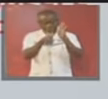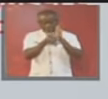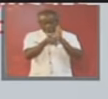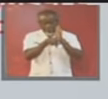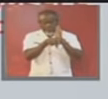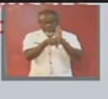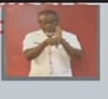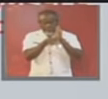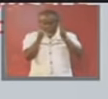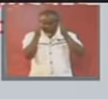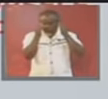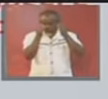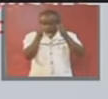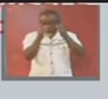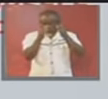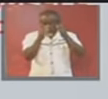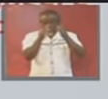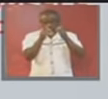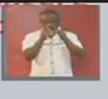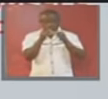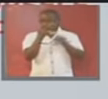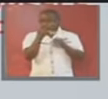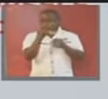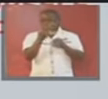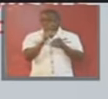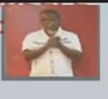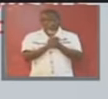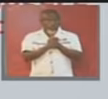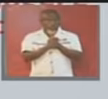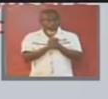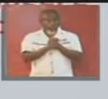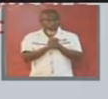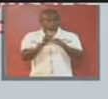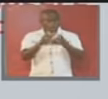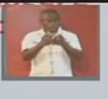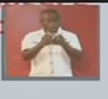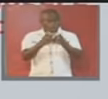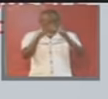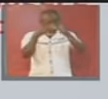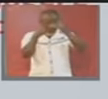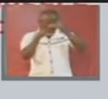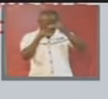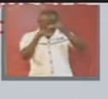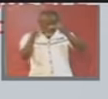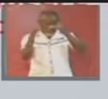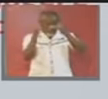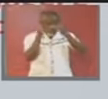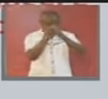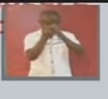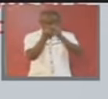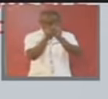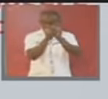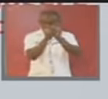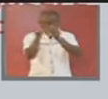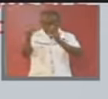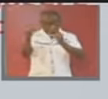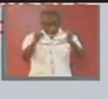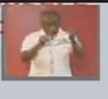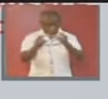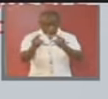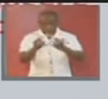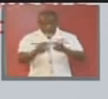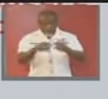to, as far as humanly possible, prevent the new variant, whether it's the South African variant or